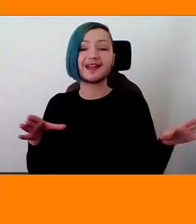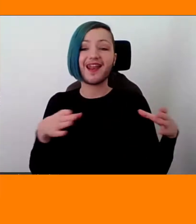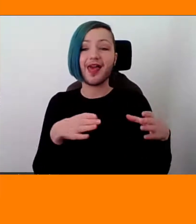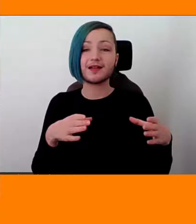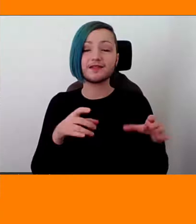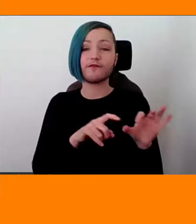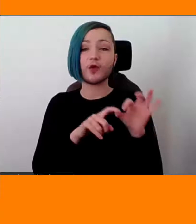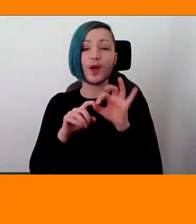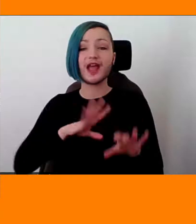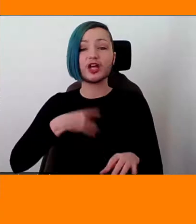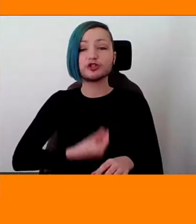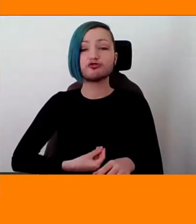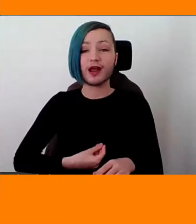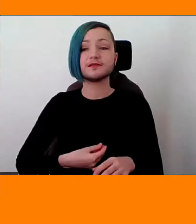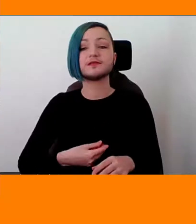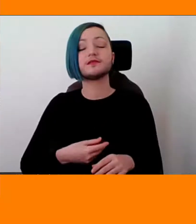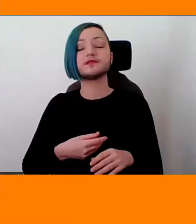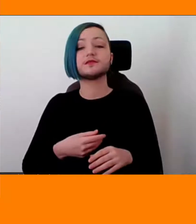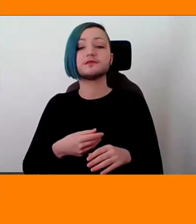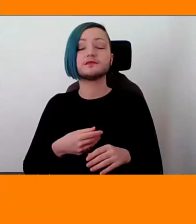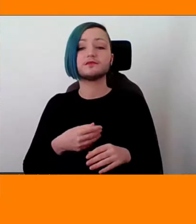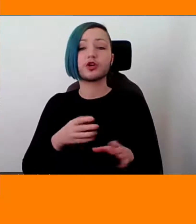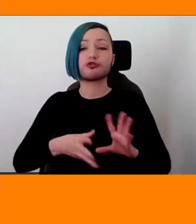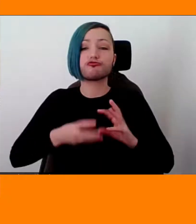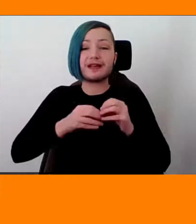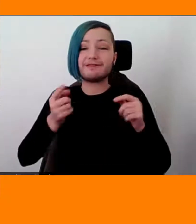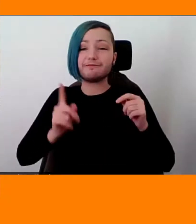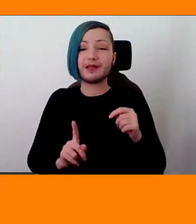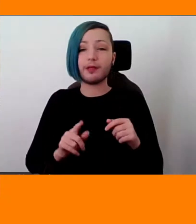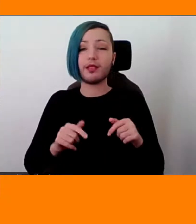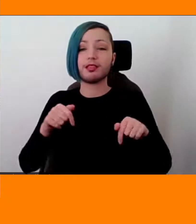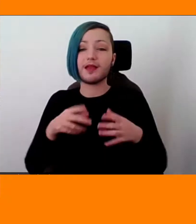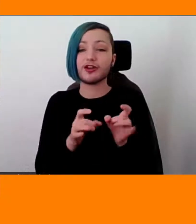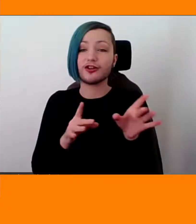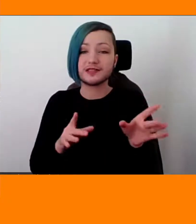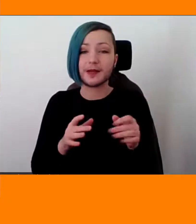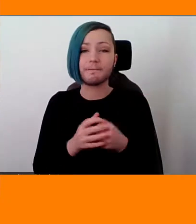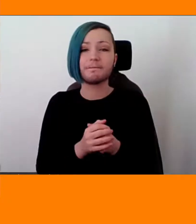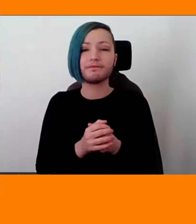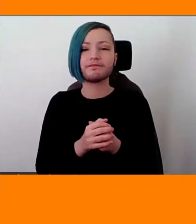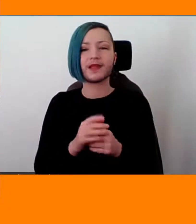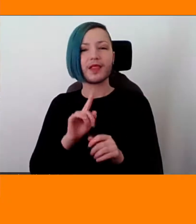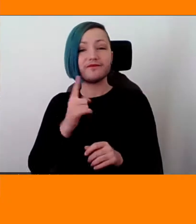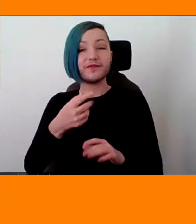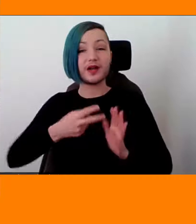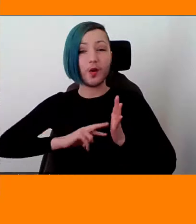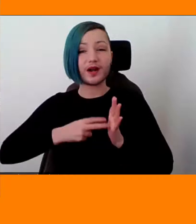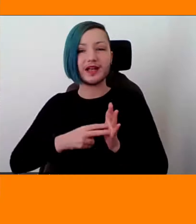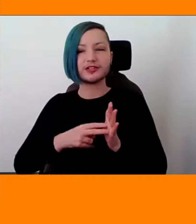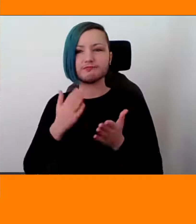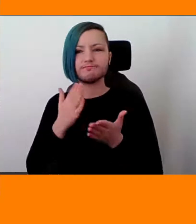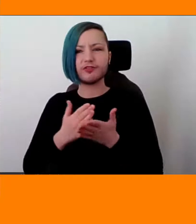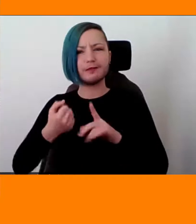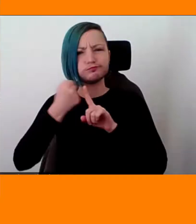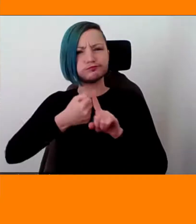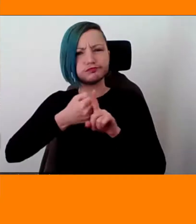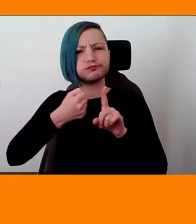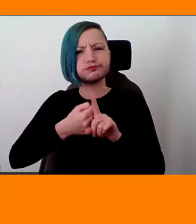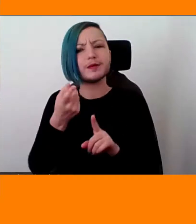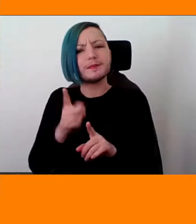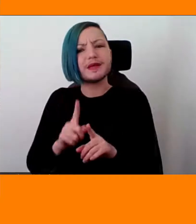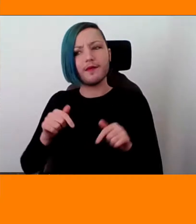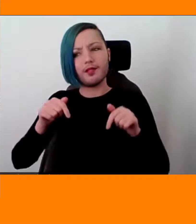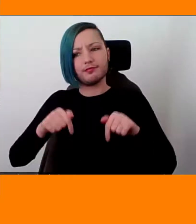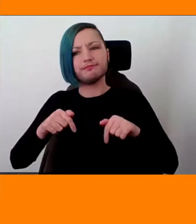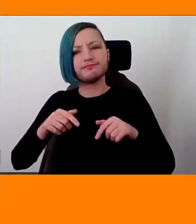of its kind to champion the work of people who are usually at the periphery of the cultural landscape.